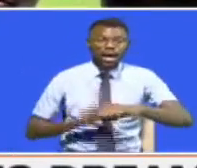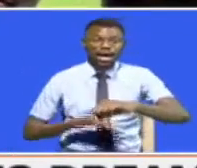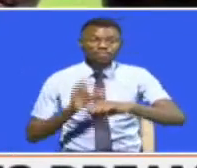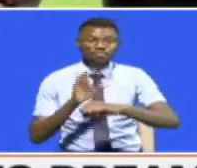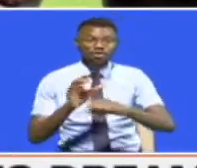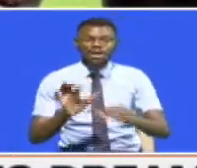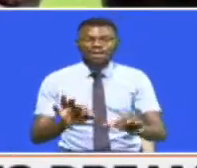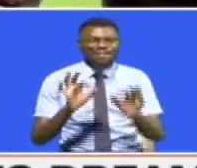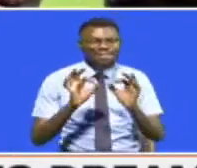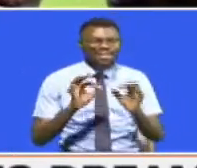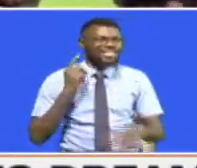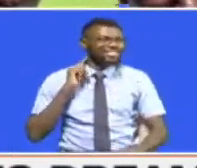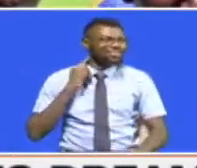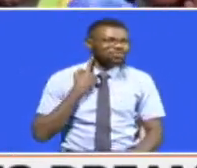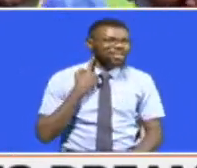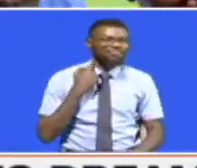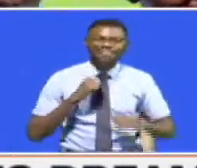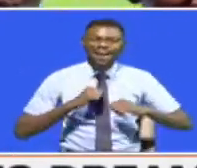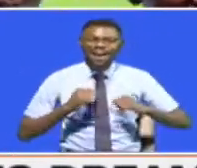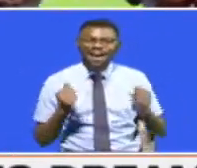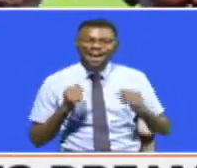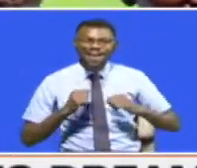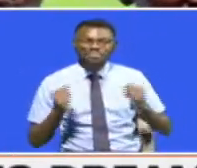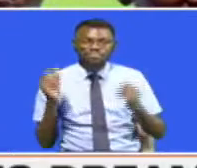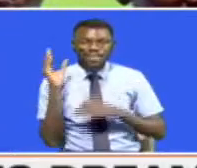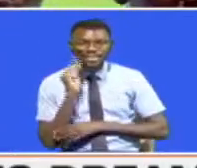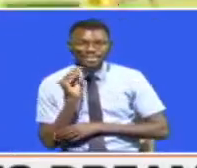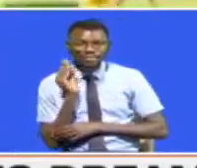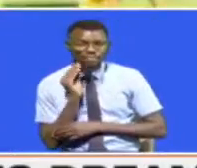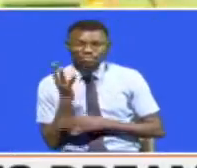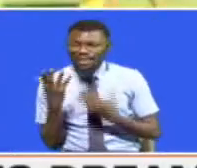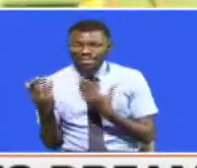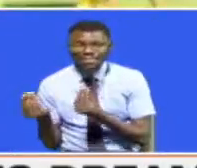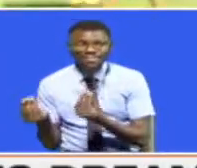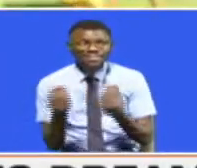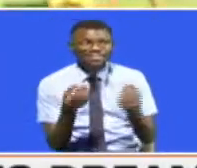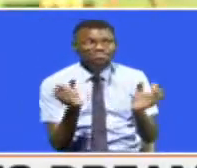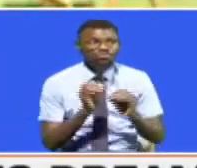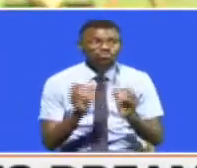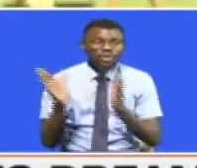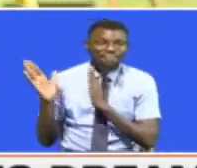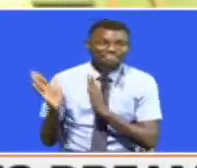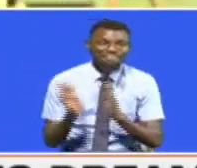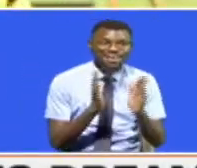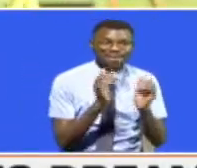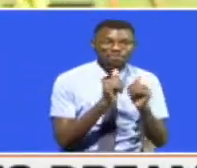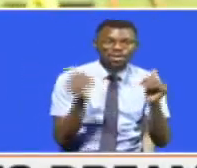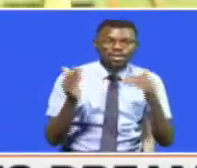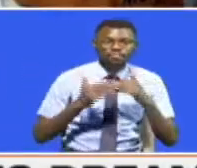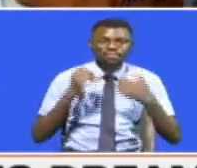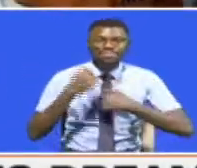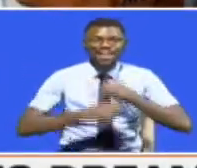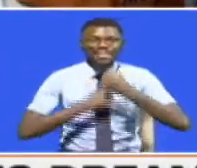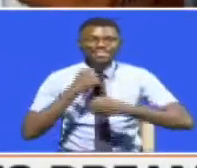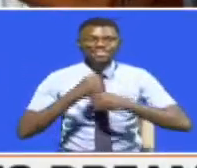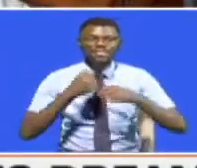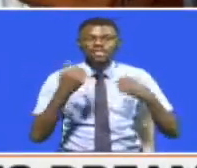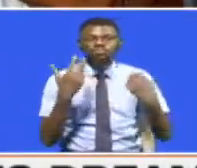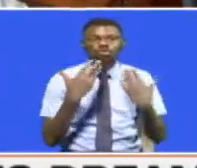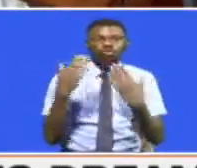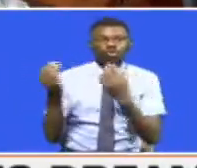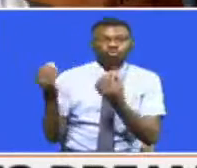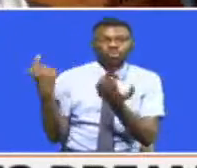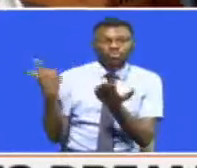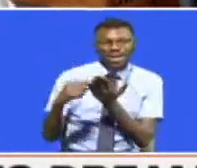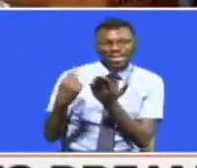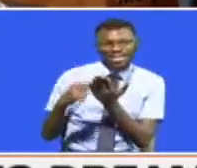tamu, tumefurahia, tumepata experience mob. Si rahisi kufika mahali hapo. Tunajipanga sawa sawa next year tuko Uganda.